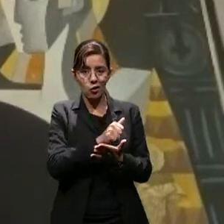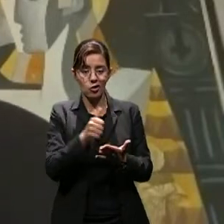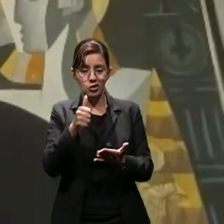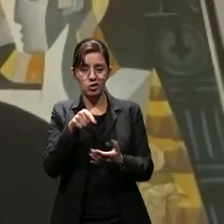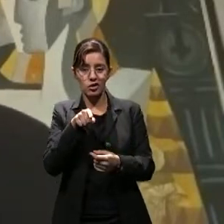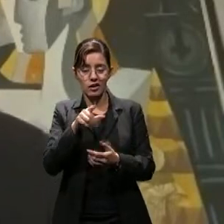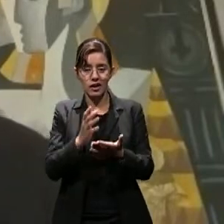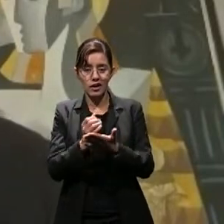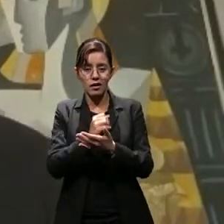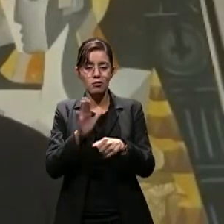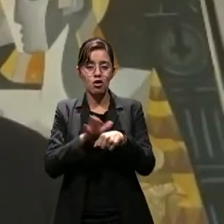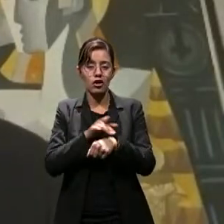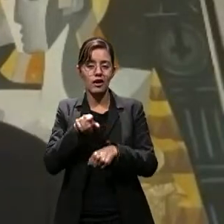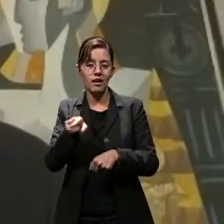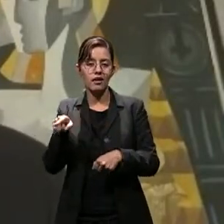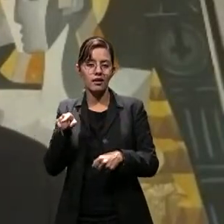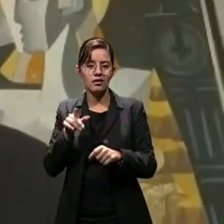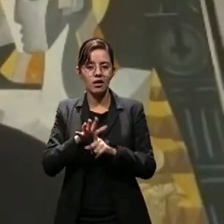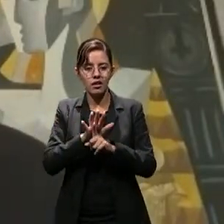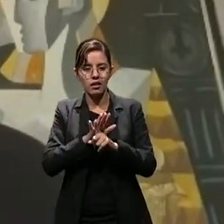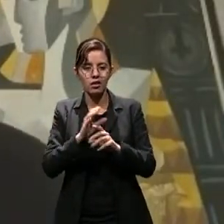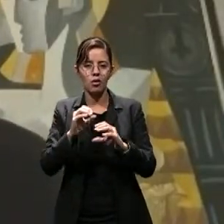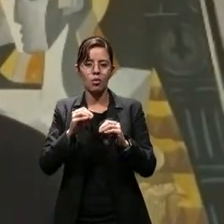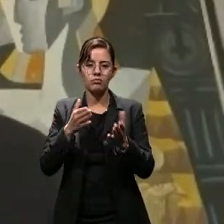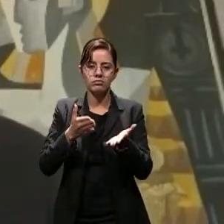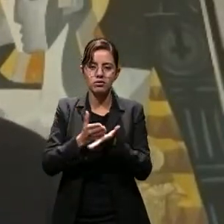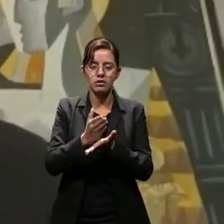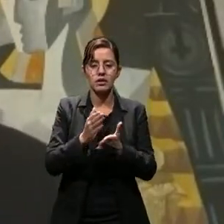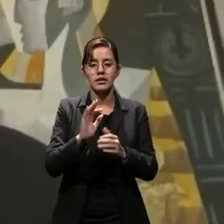the results and are